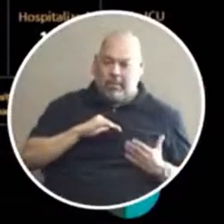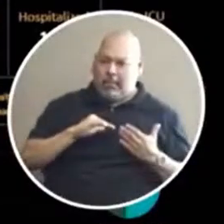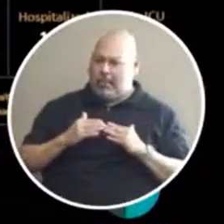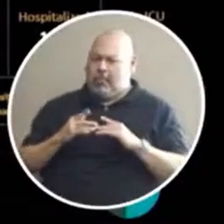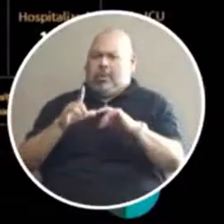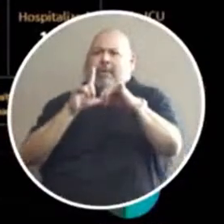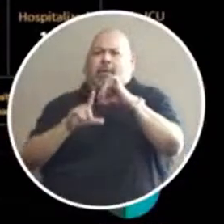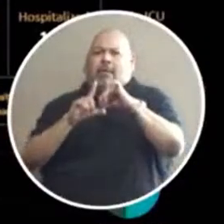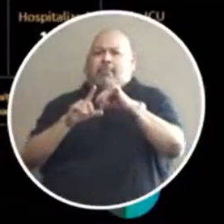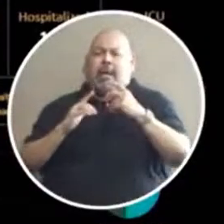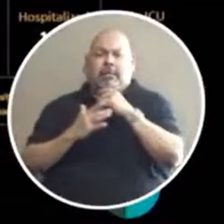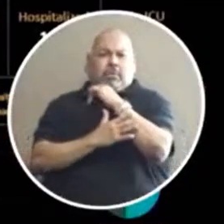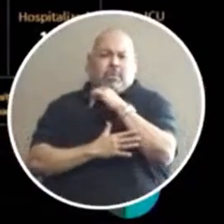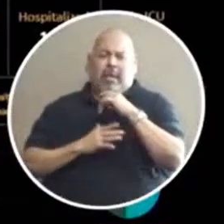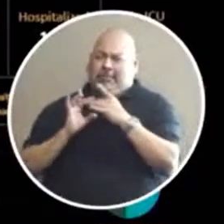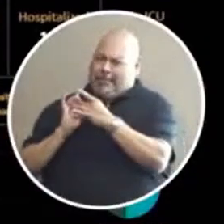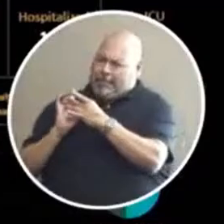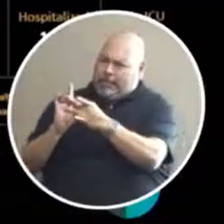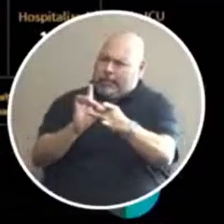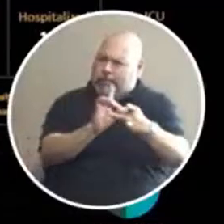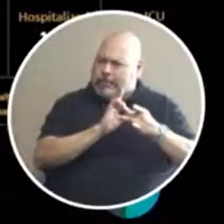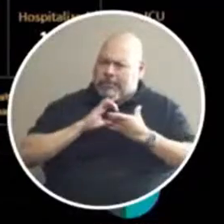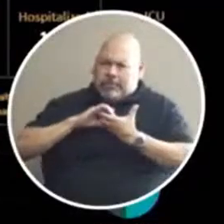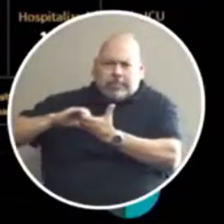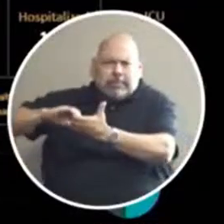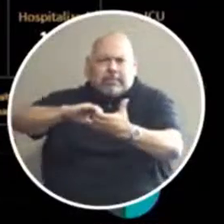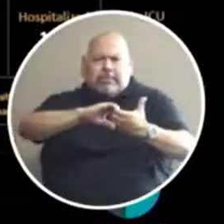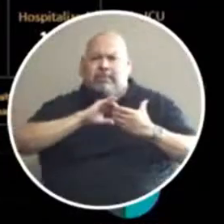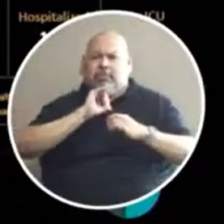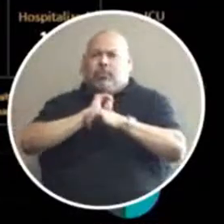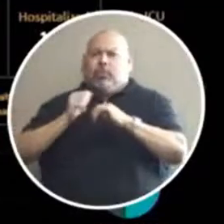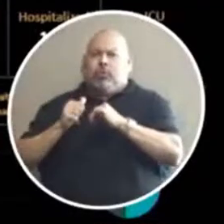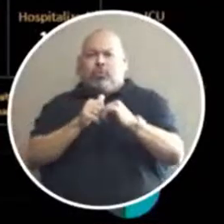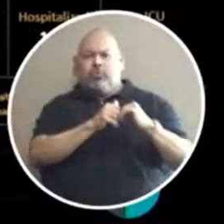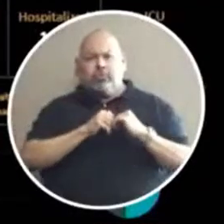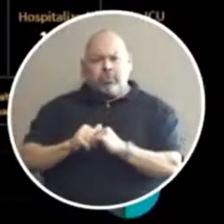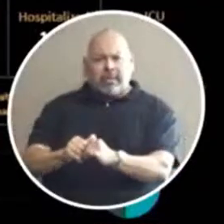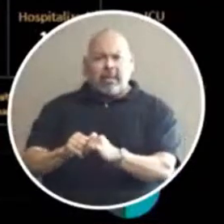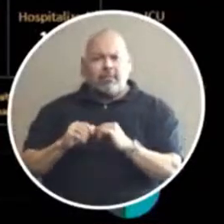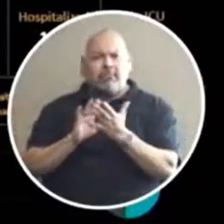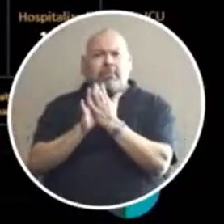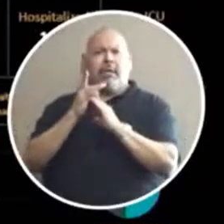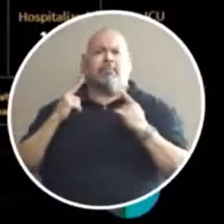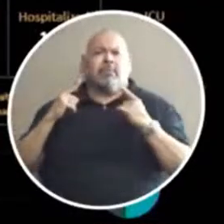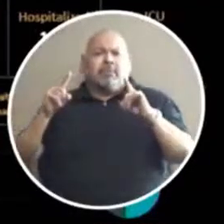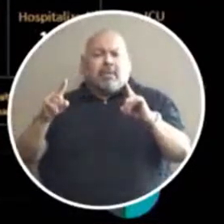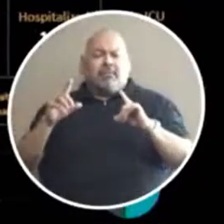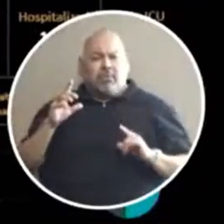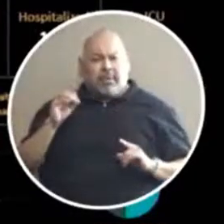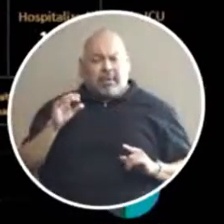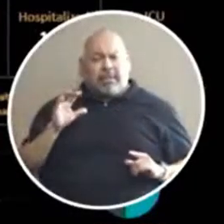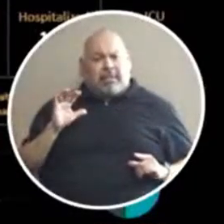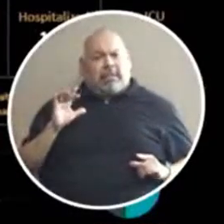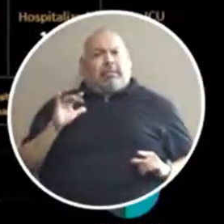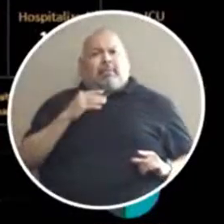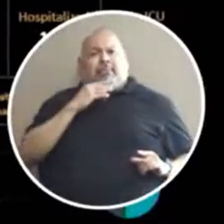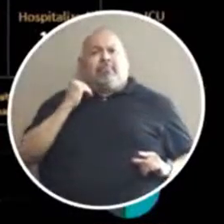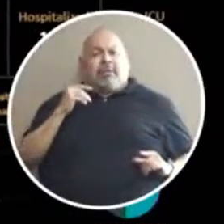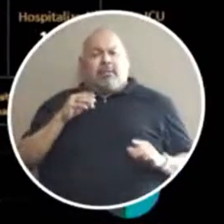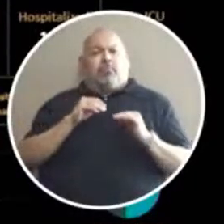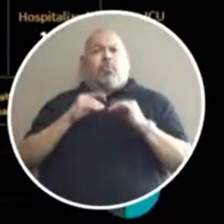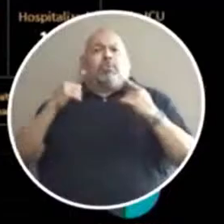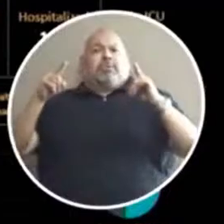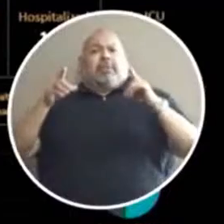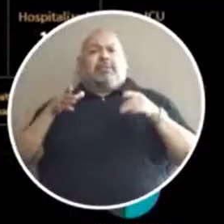community to be able to pull us through this pandemic in a better and a